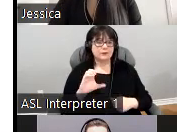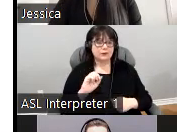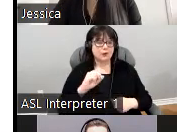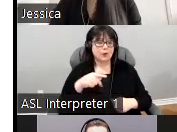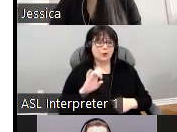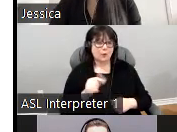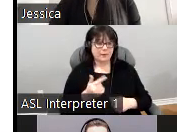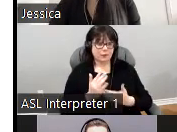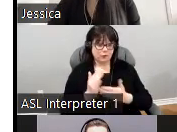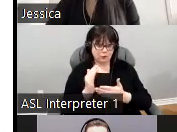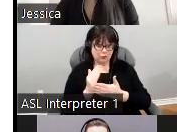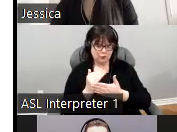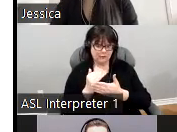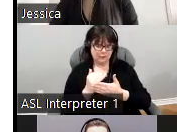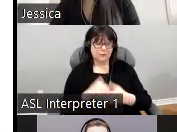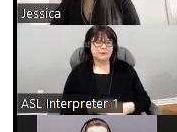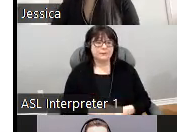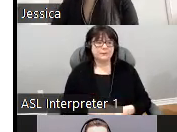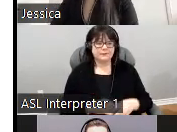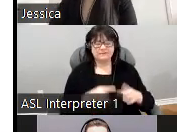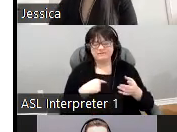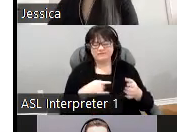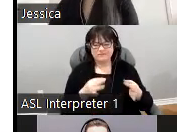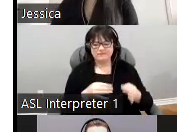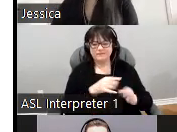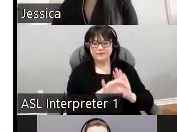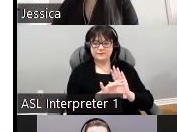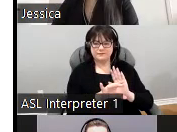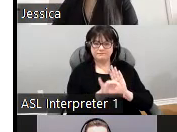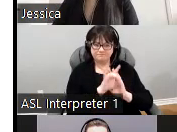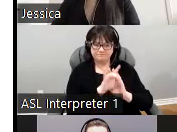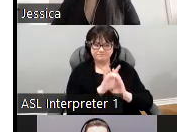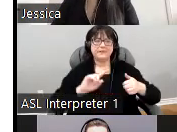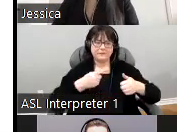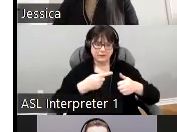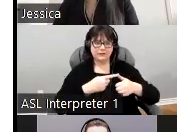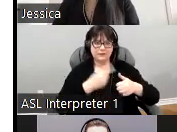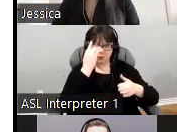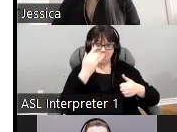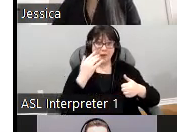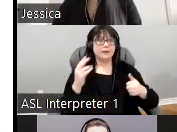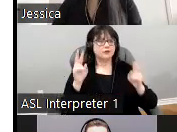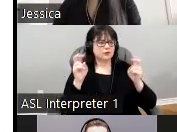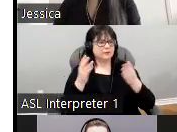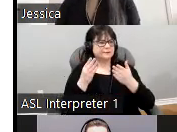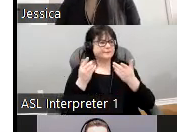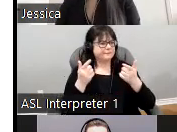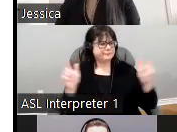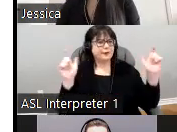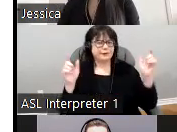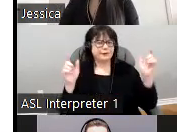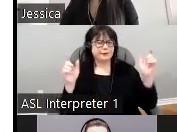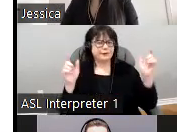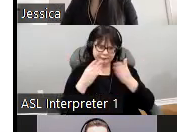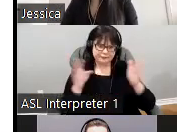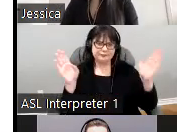chose to do a scoping review as our first step because we had a topic that was very large and very broad. And because of